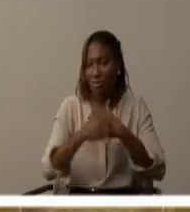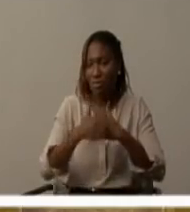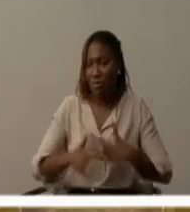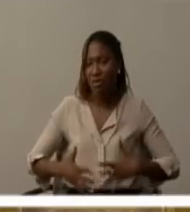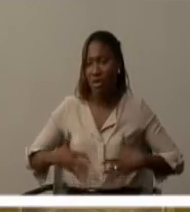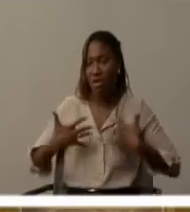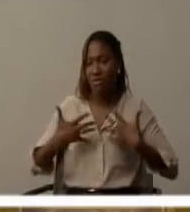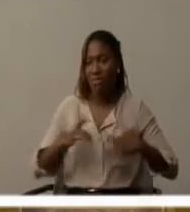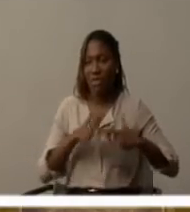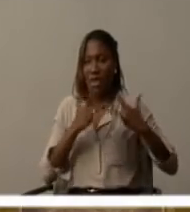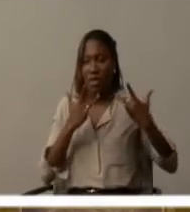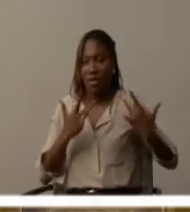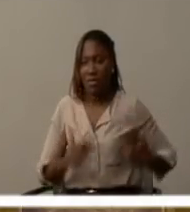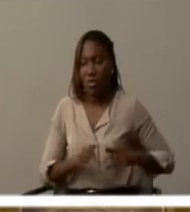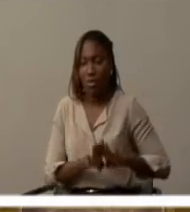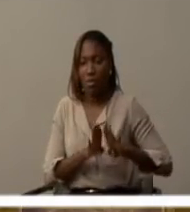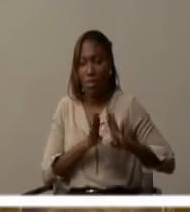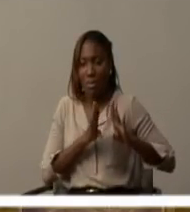Open your heart